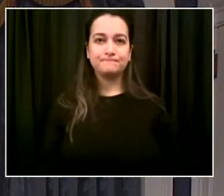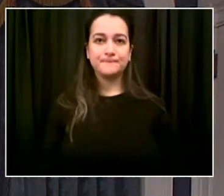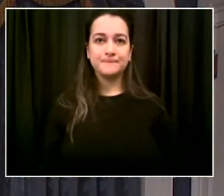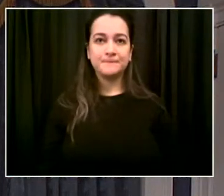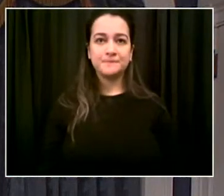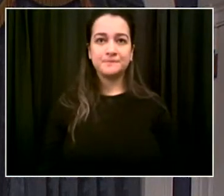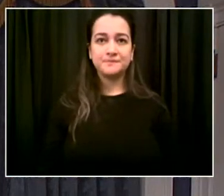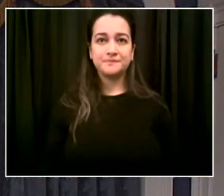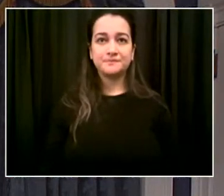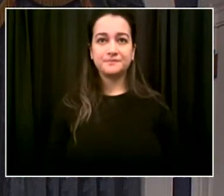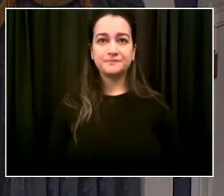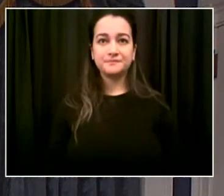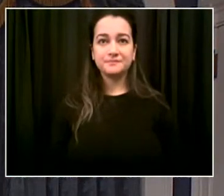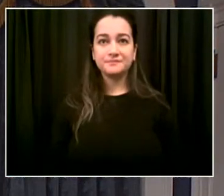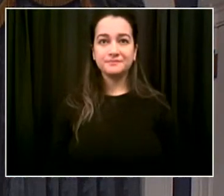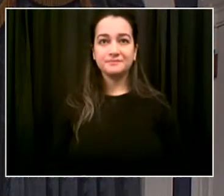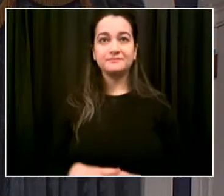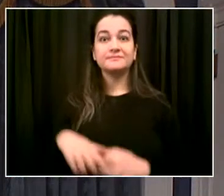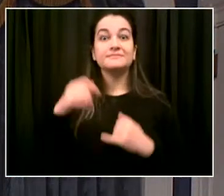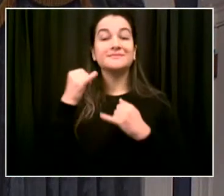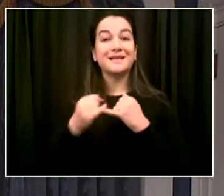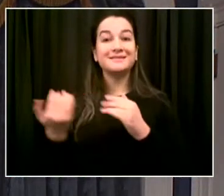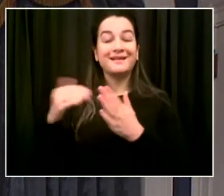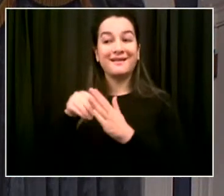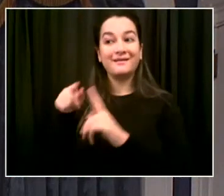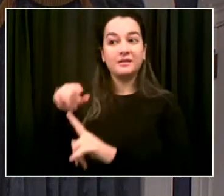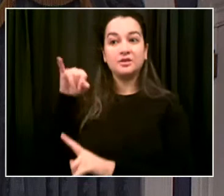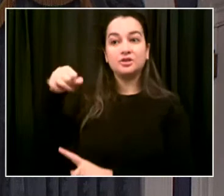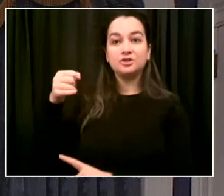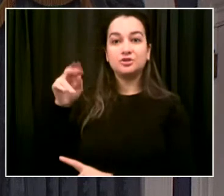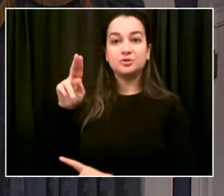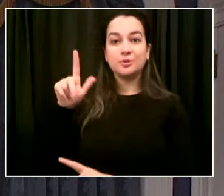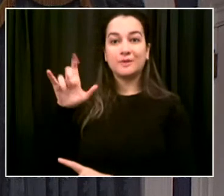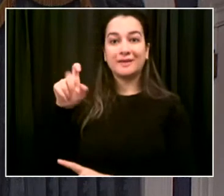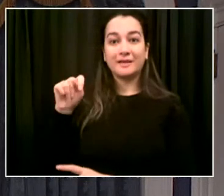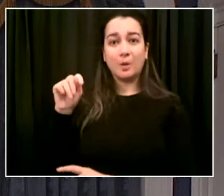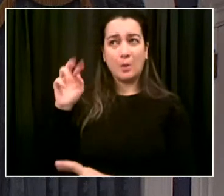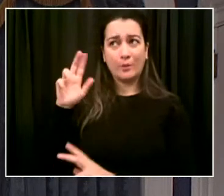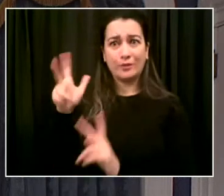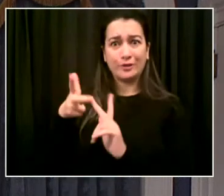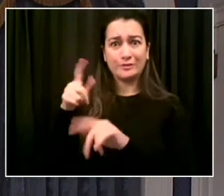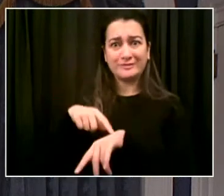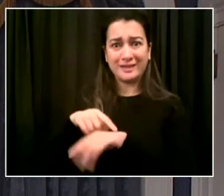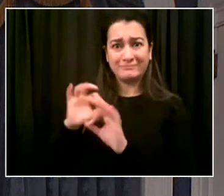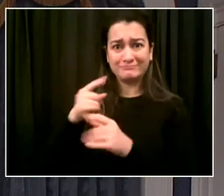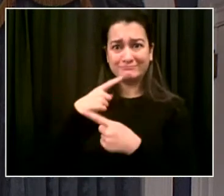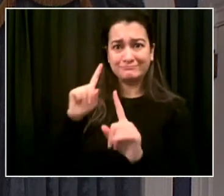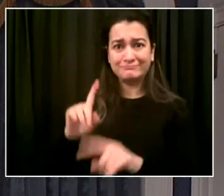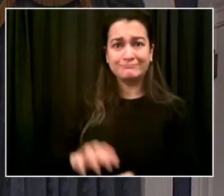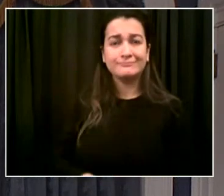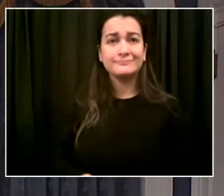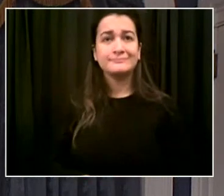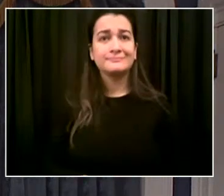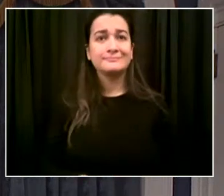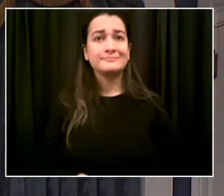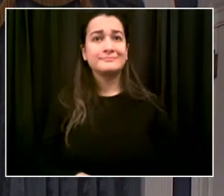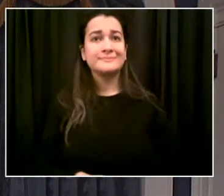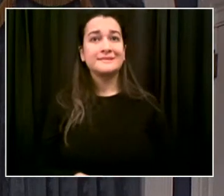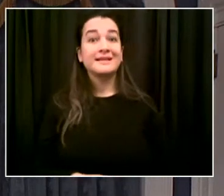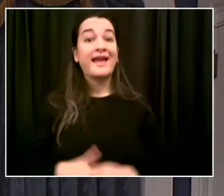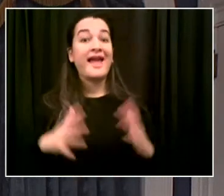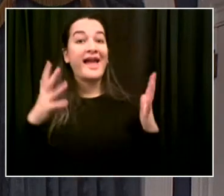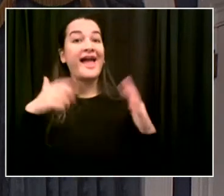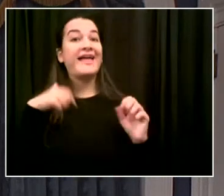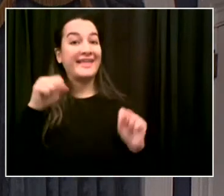Okay, I'm here. Does this work? Juliet, you've come back to life. Oh, hey, thank